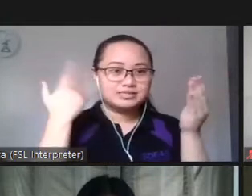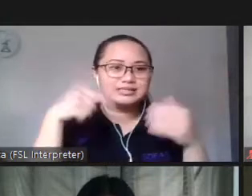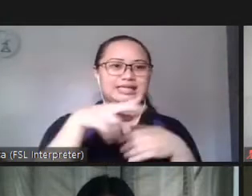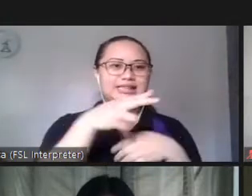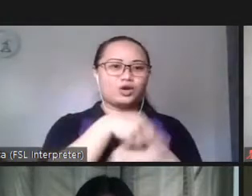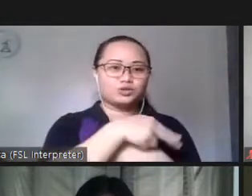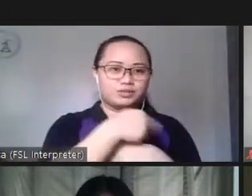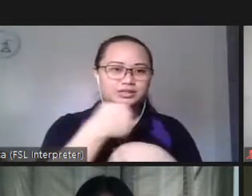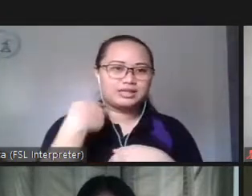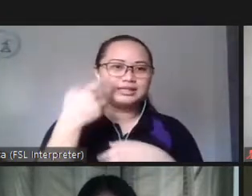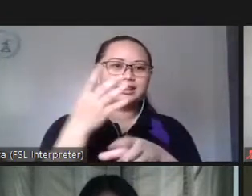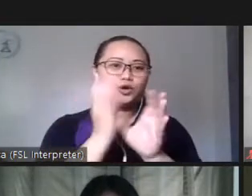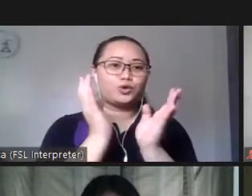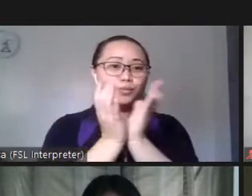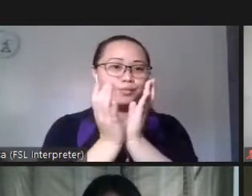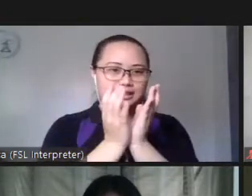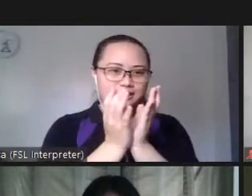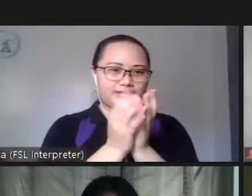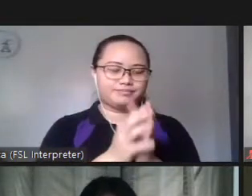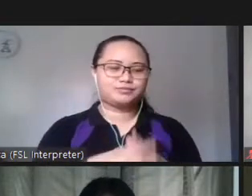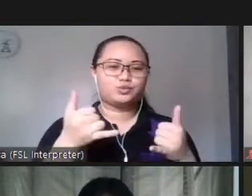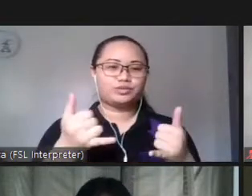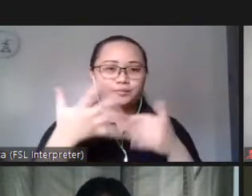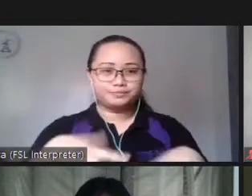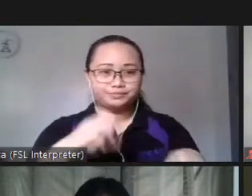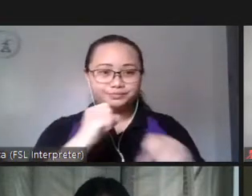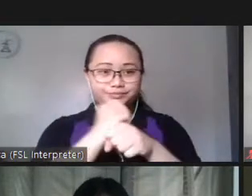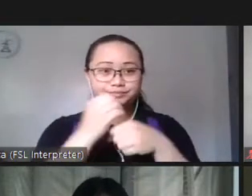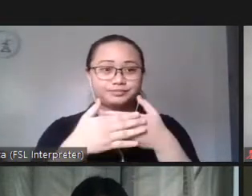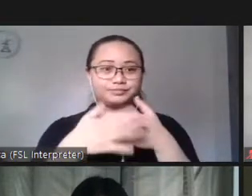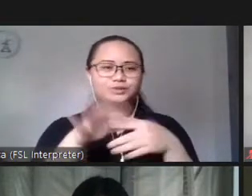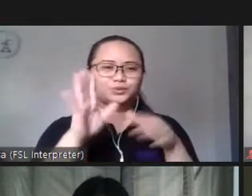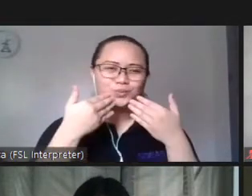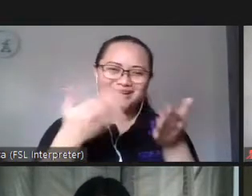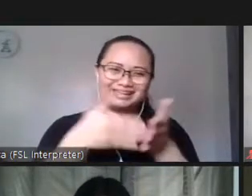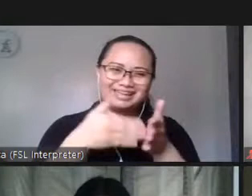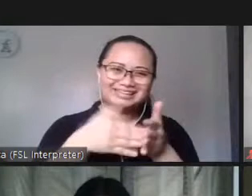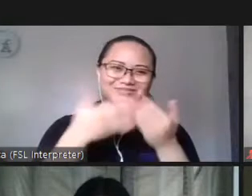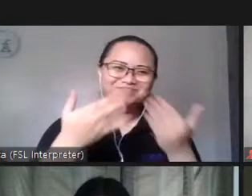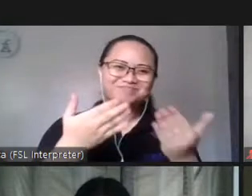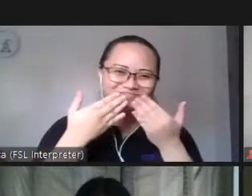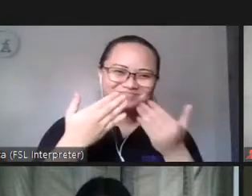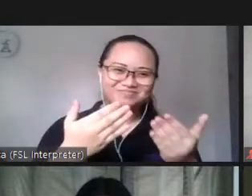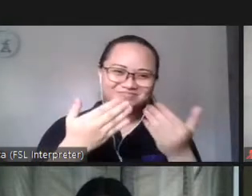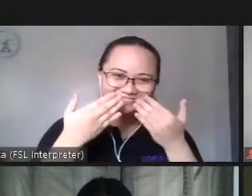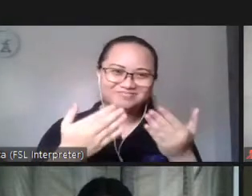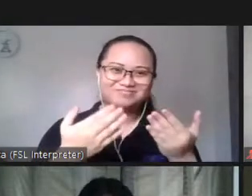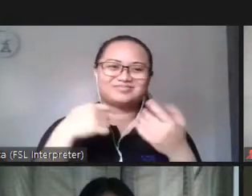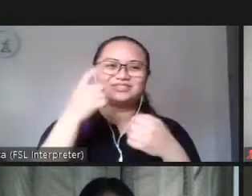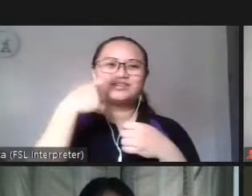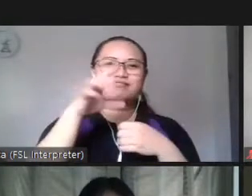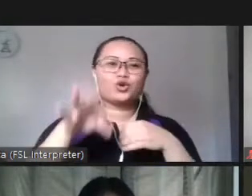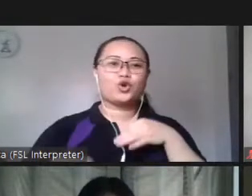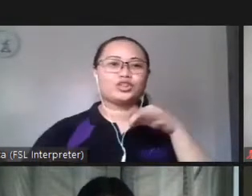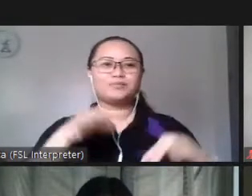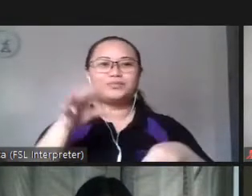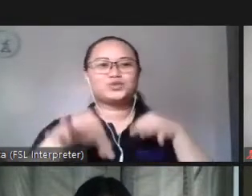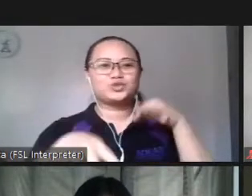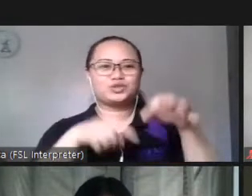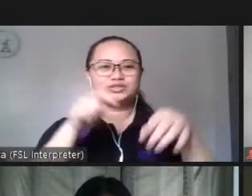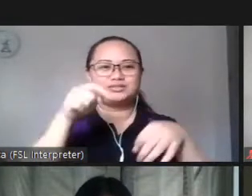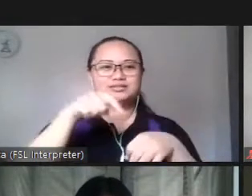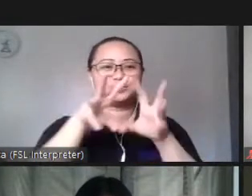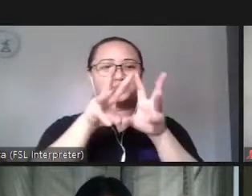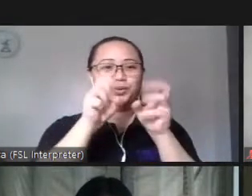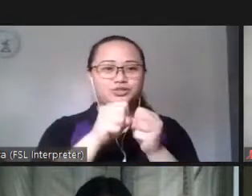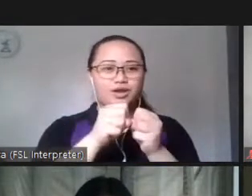end of our session, we would like again to thank our speakers for their invaluable contribution to this webinar. We extend our thanks to our seminar